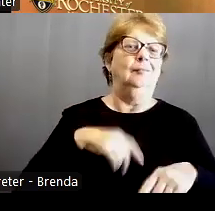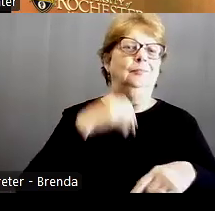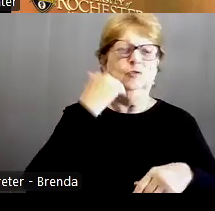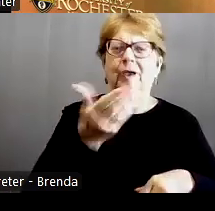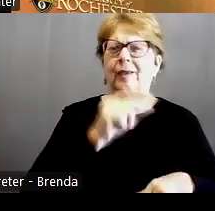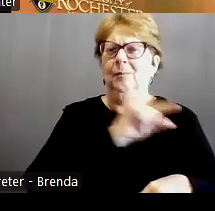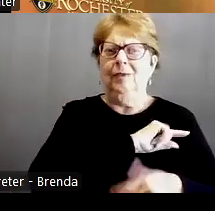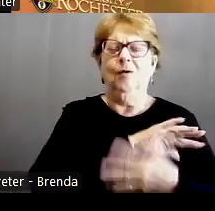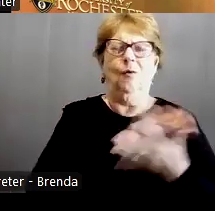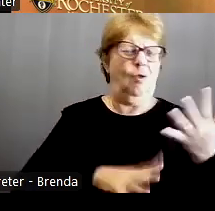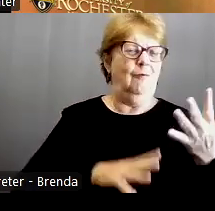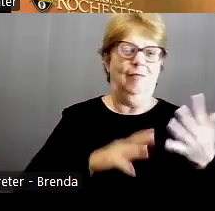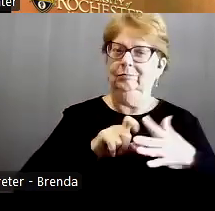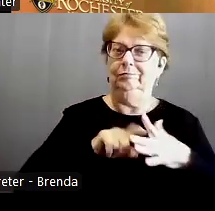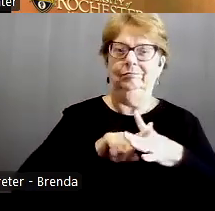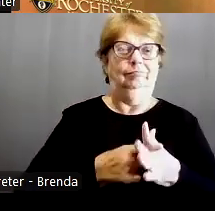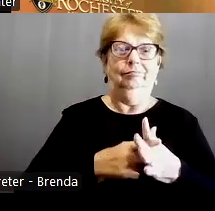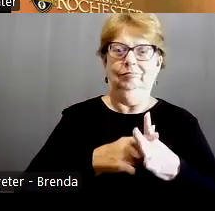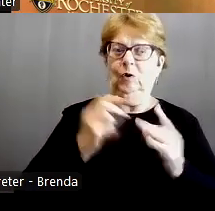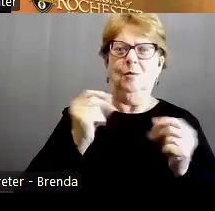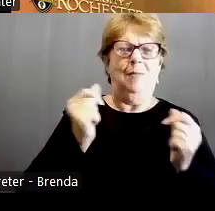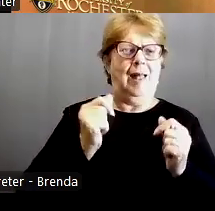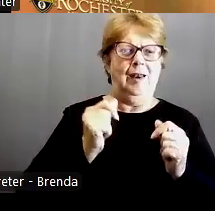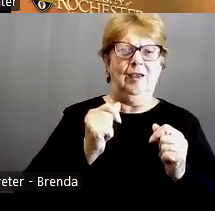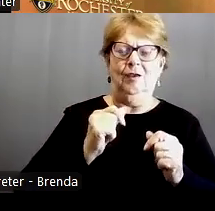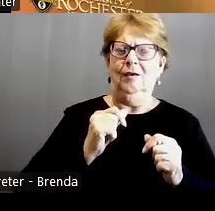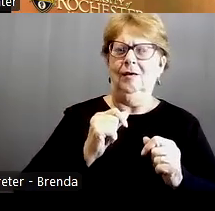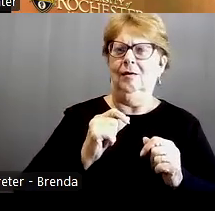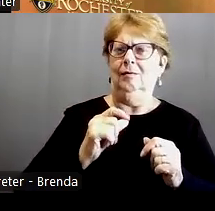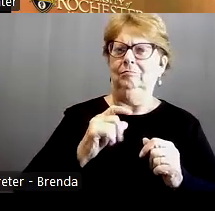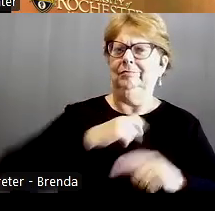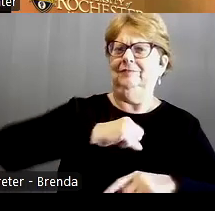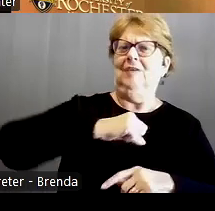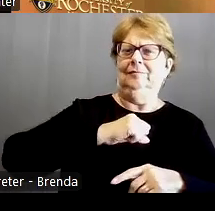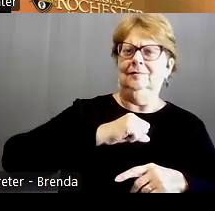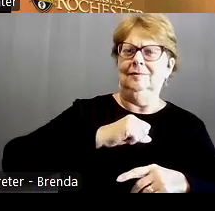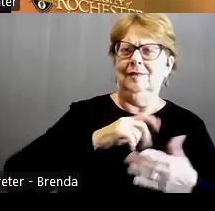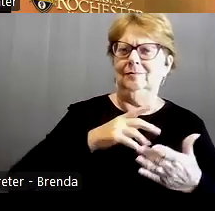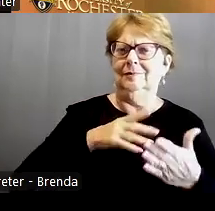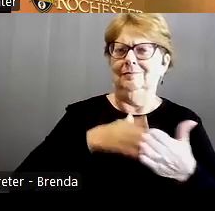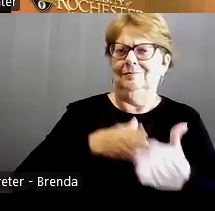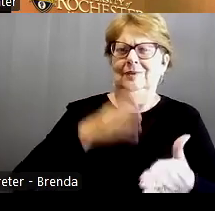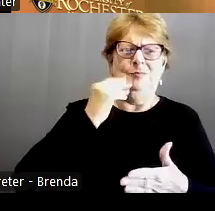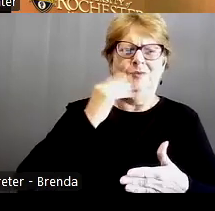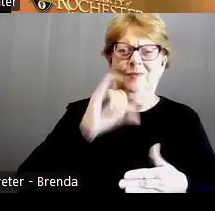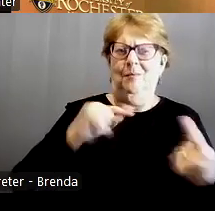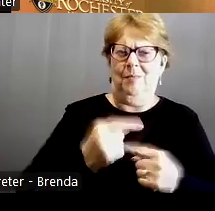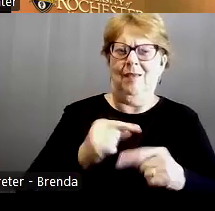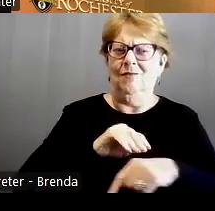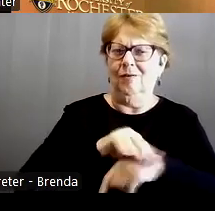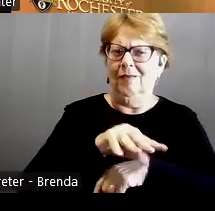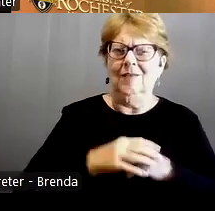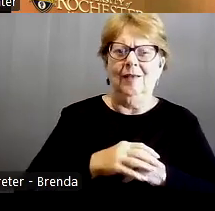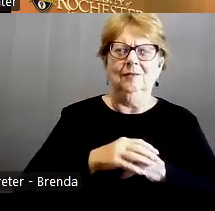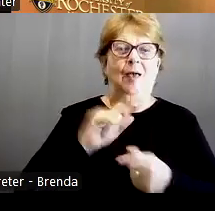reflexive defenses against experiencing the painful affect, which minimizes, sidesteps, or shuts down affective experience.